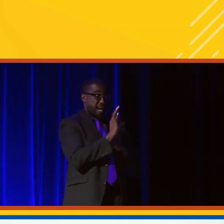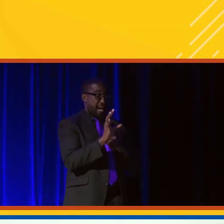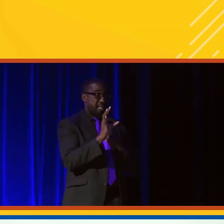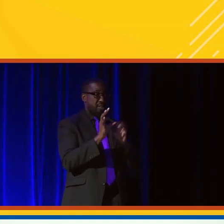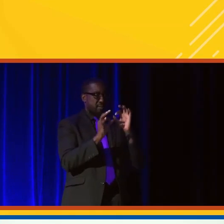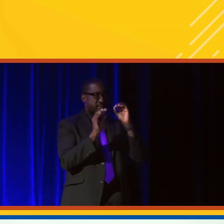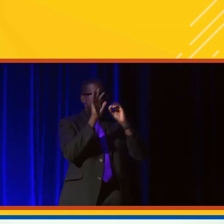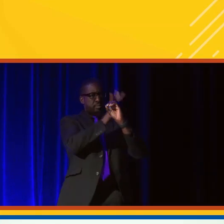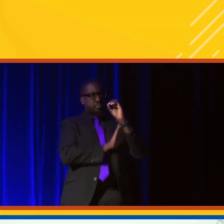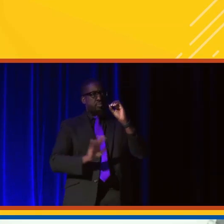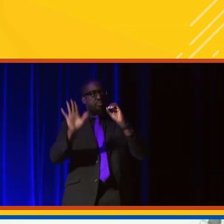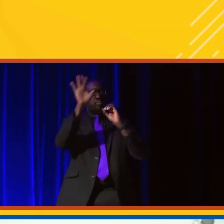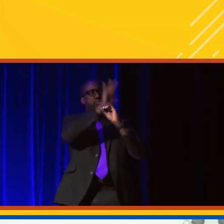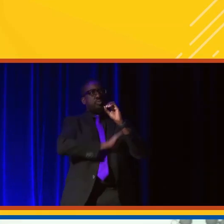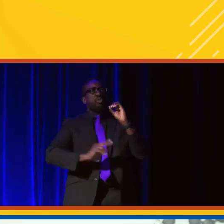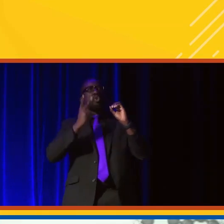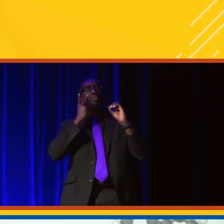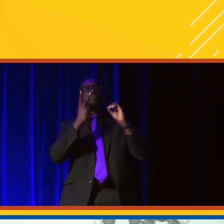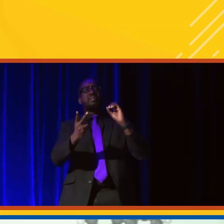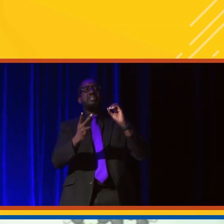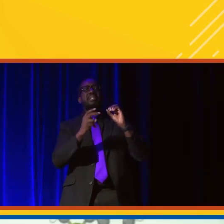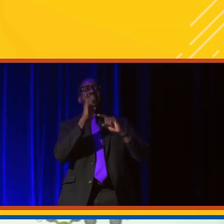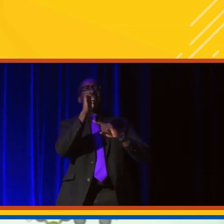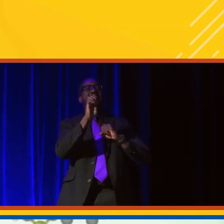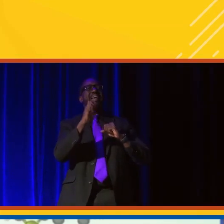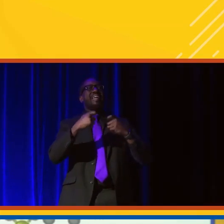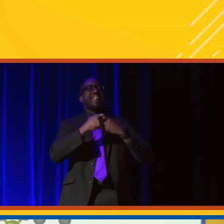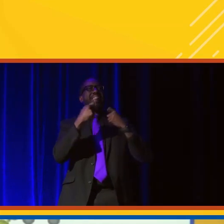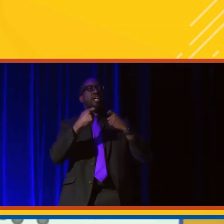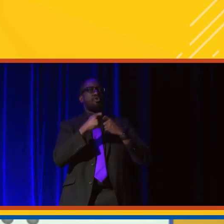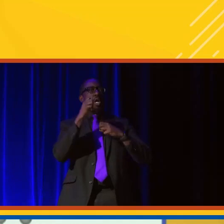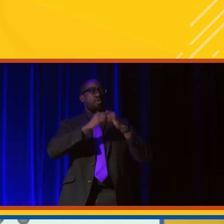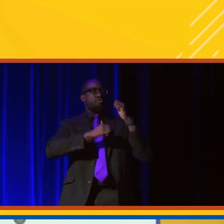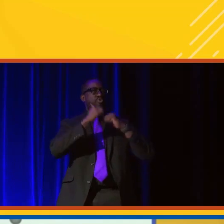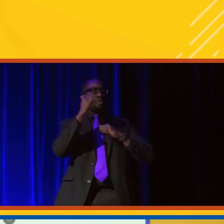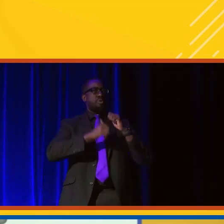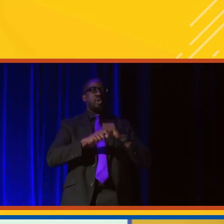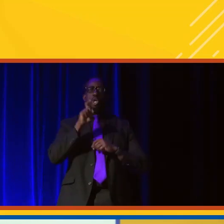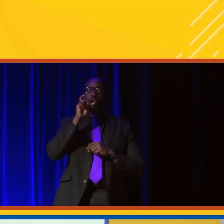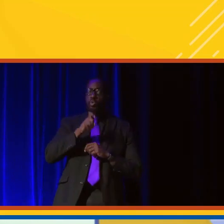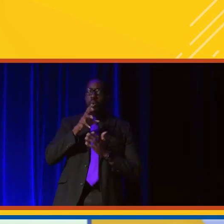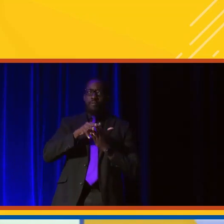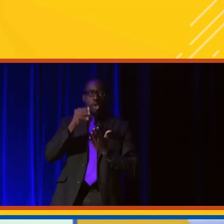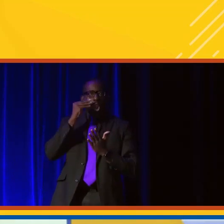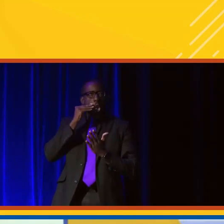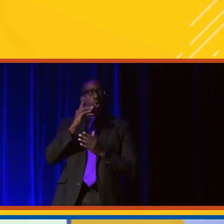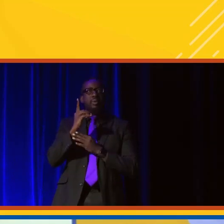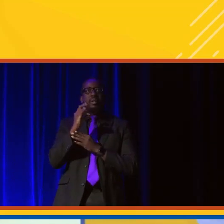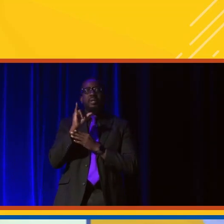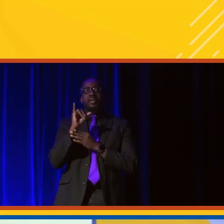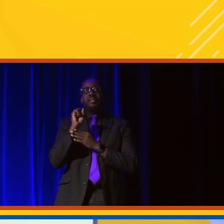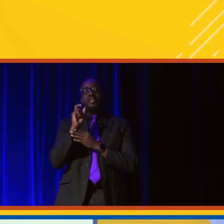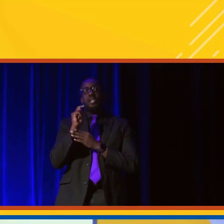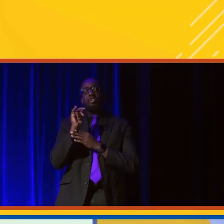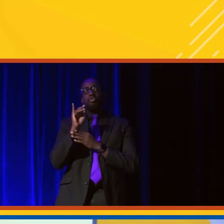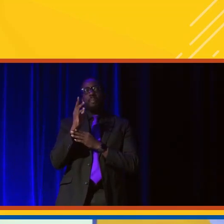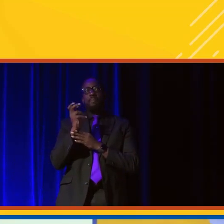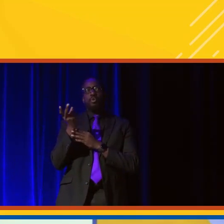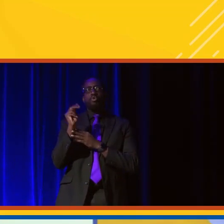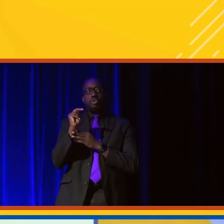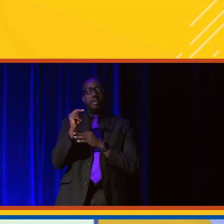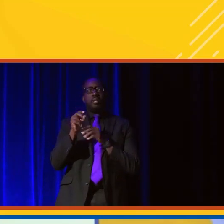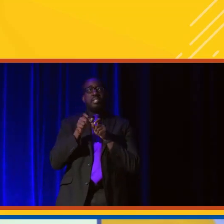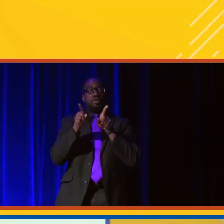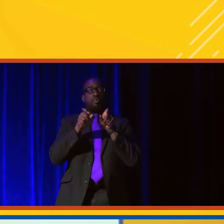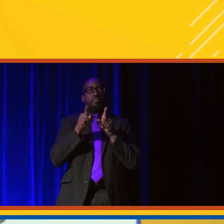a distribution of electronic structure. This is why I said before, we have to learn distributions of electronic structure throughout the configuration space